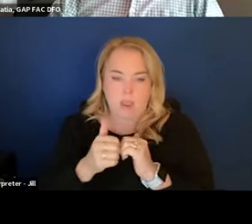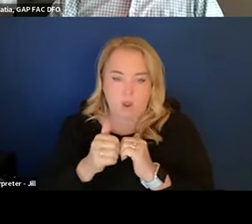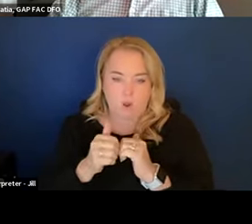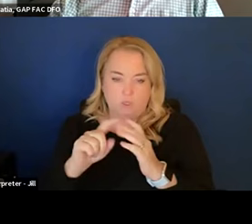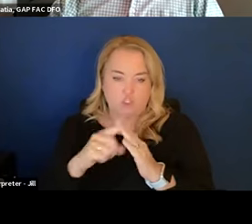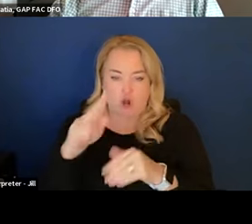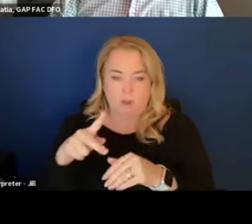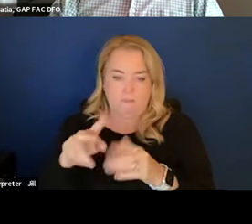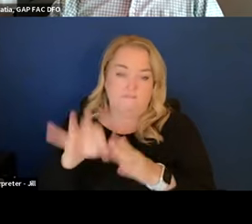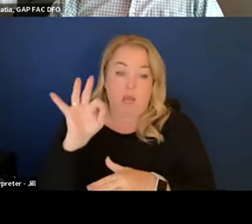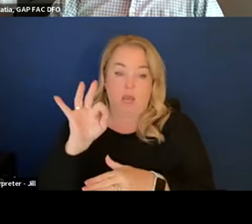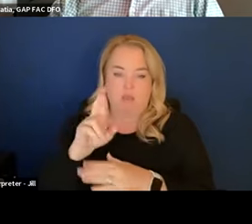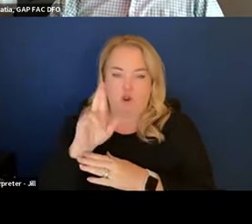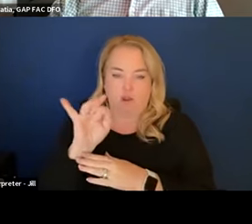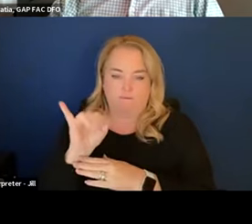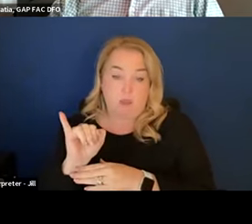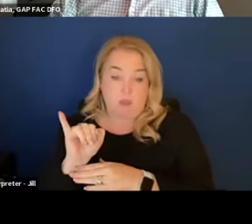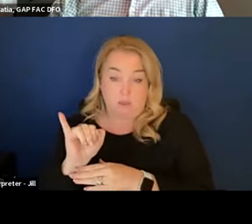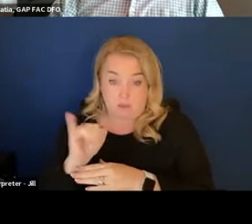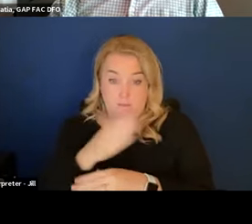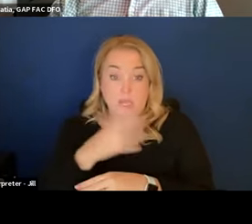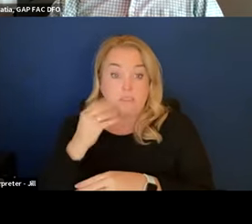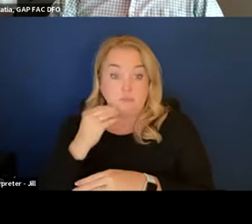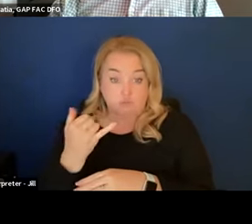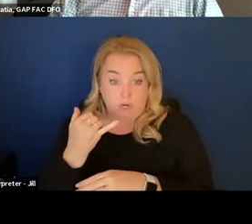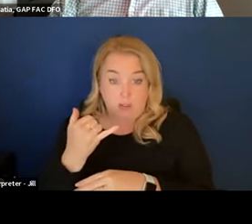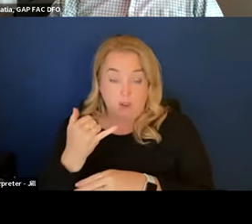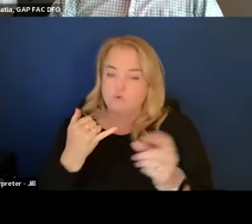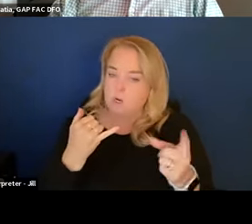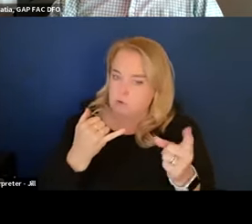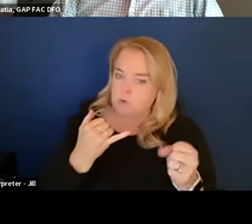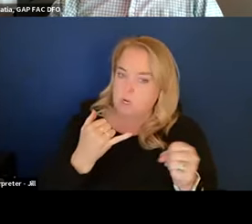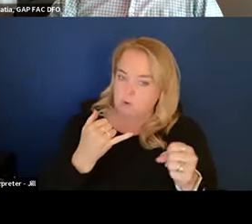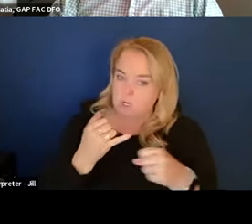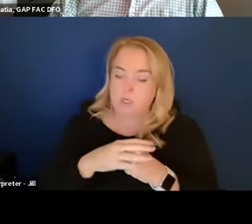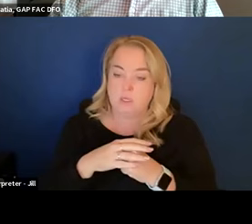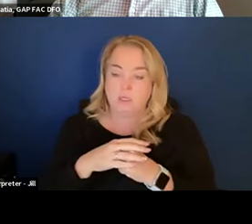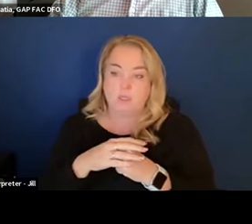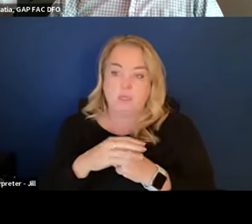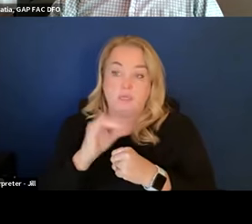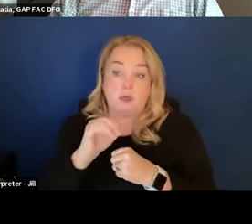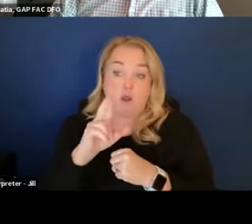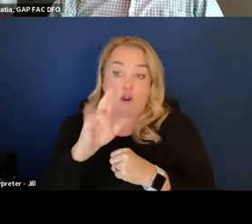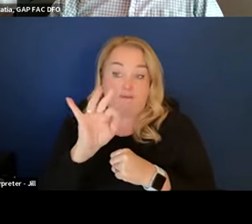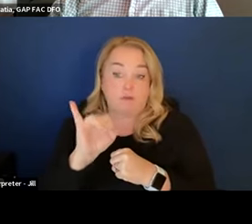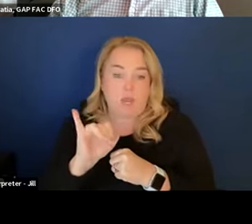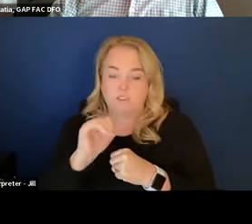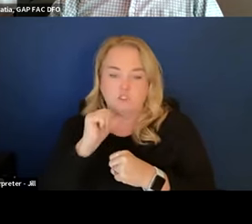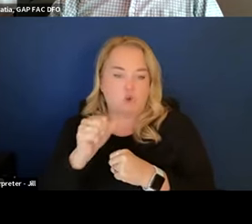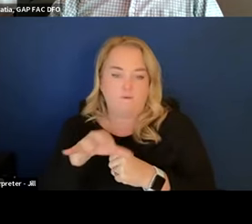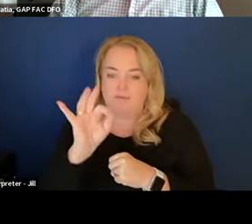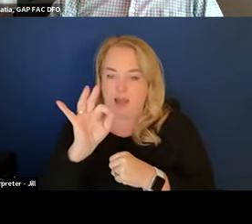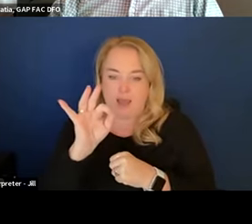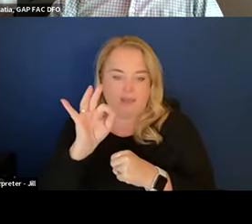even find that RFI? Because at least my experience right now right. has been exactly. that those RFIs don't find the entrepreneurs